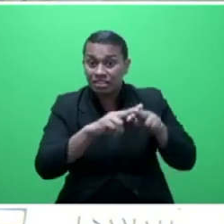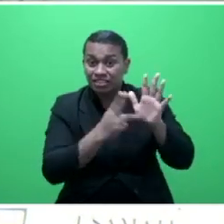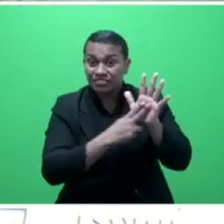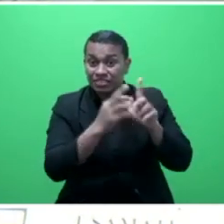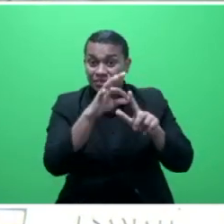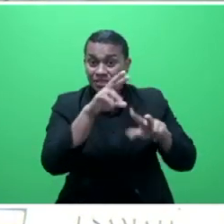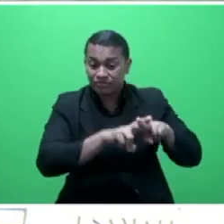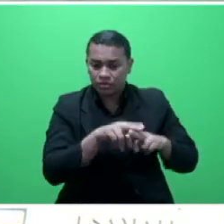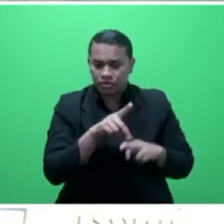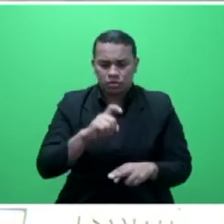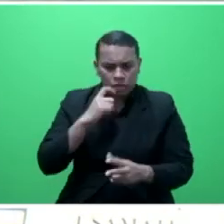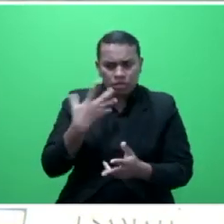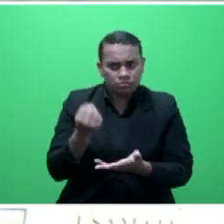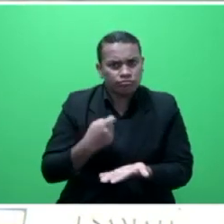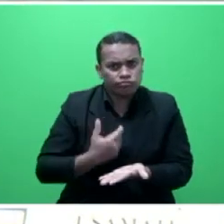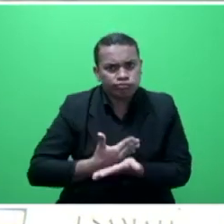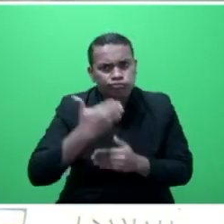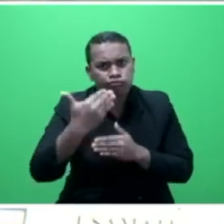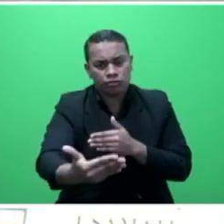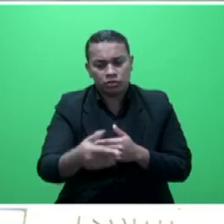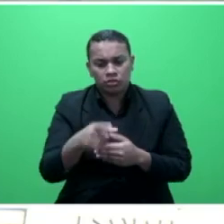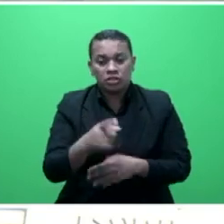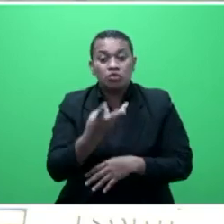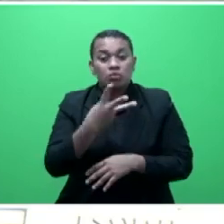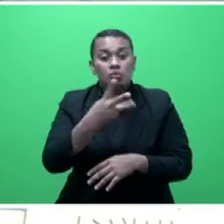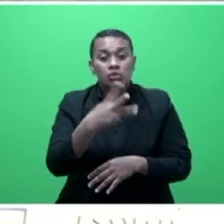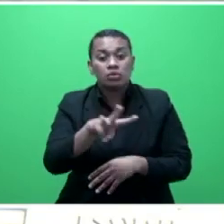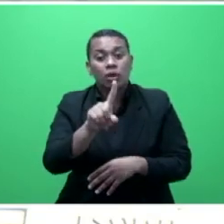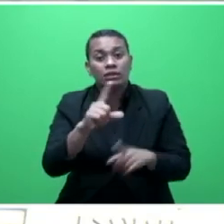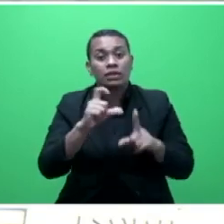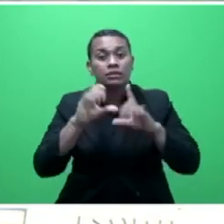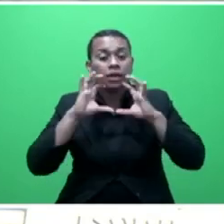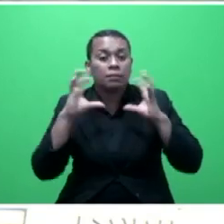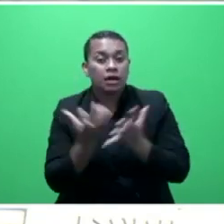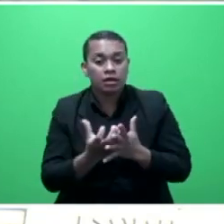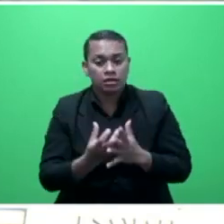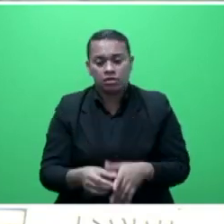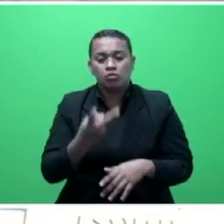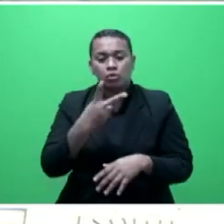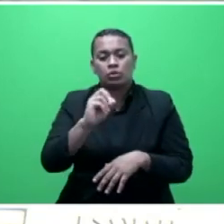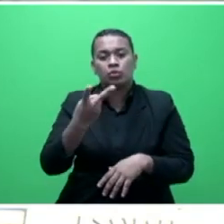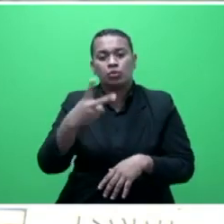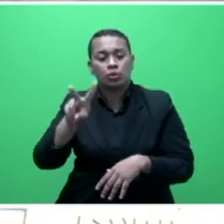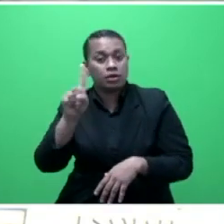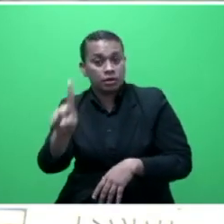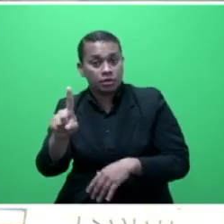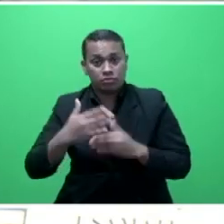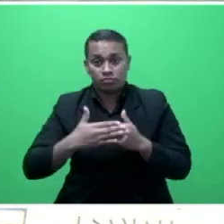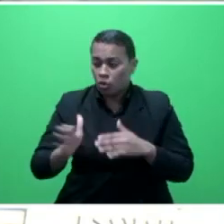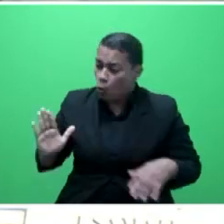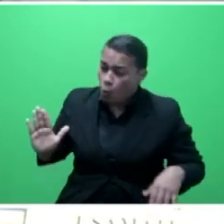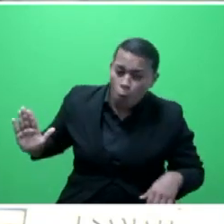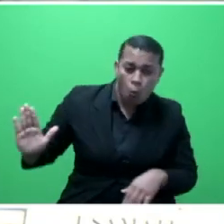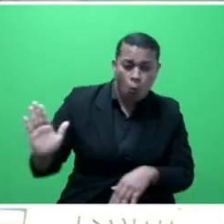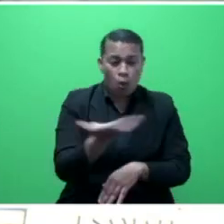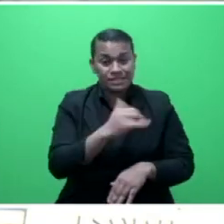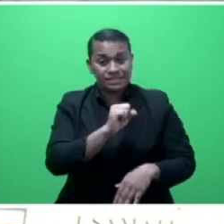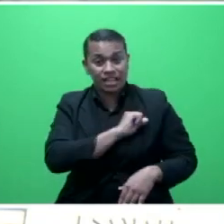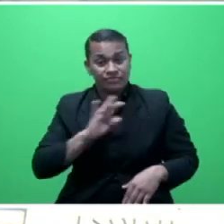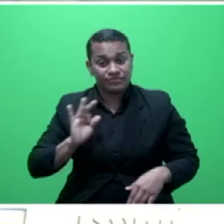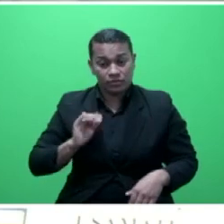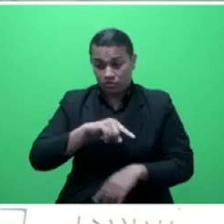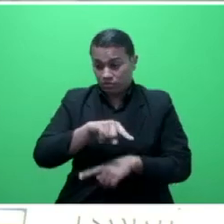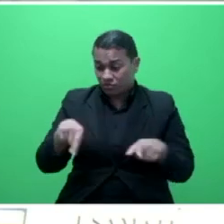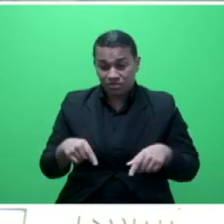be extended through to 31 December 2021. All employers who go beyond the call of duty